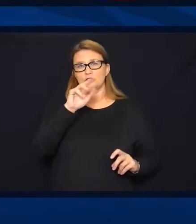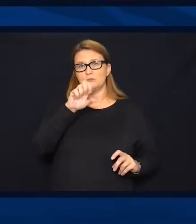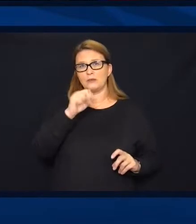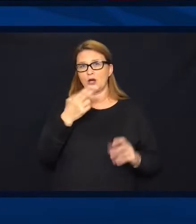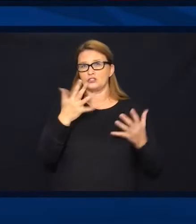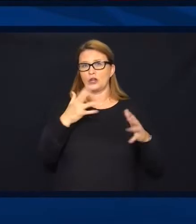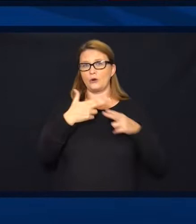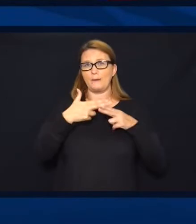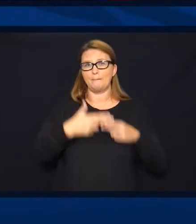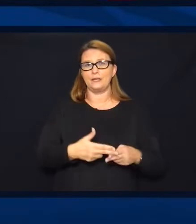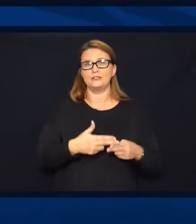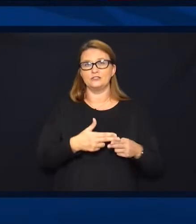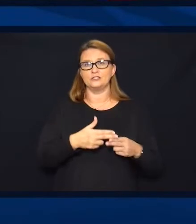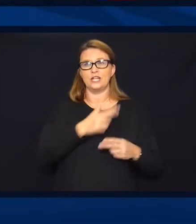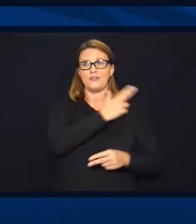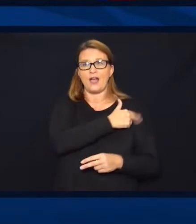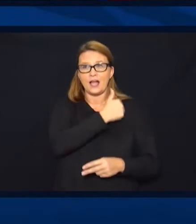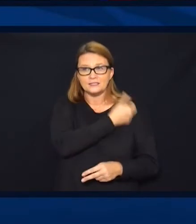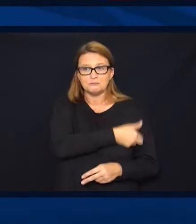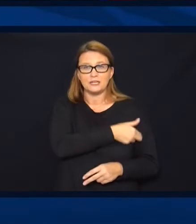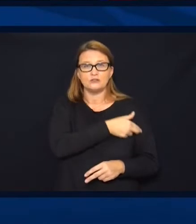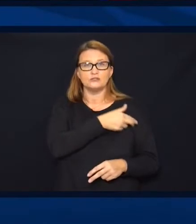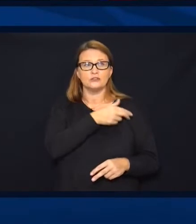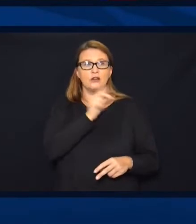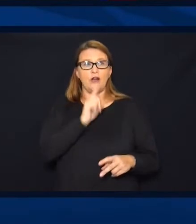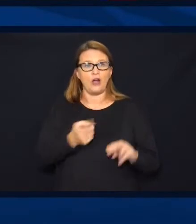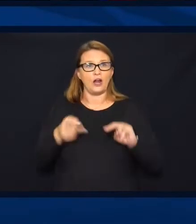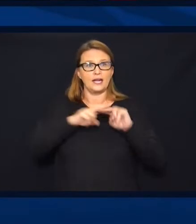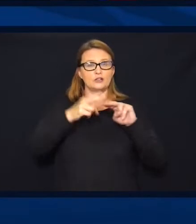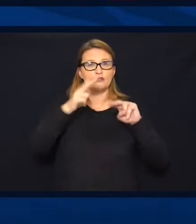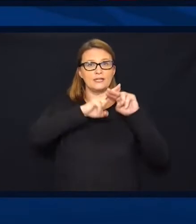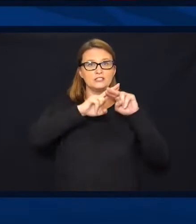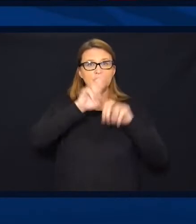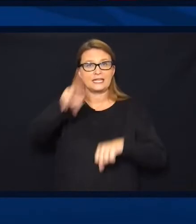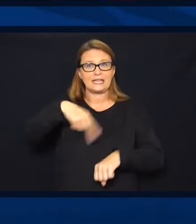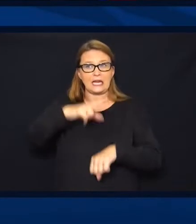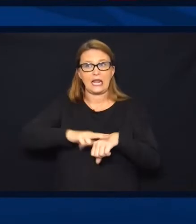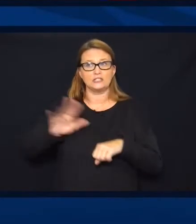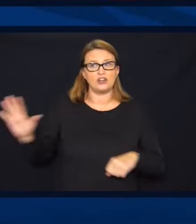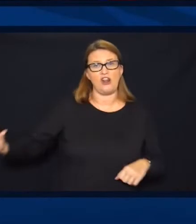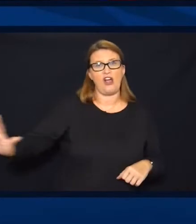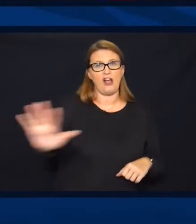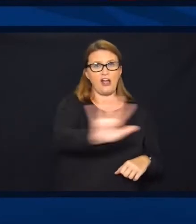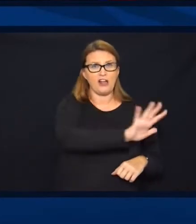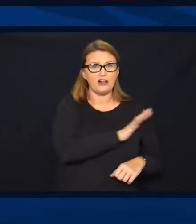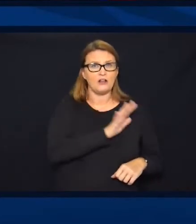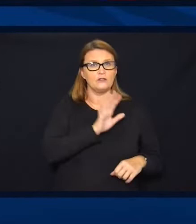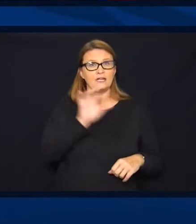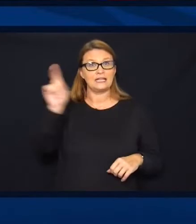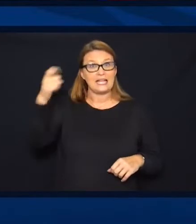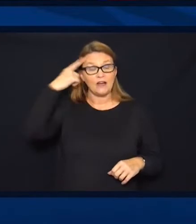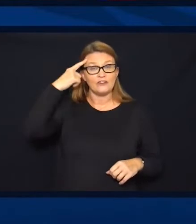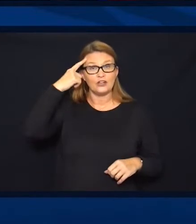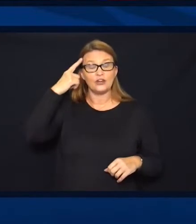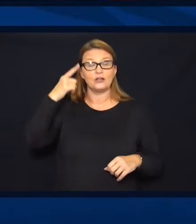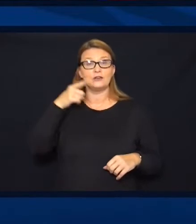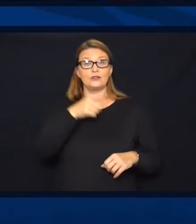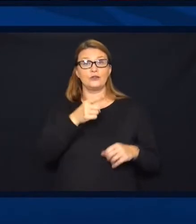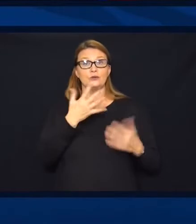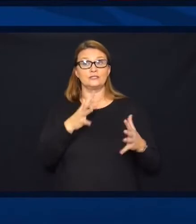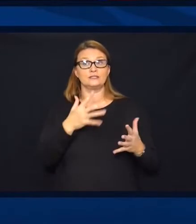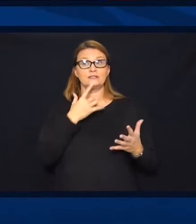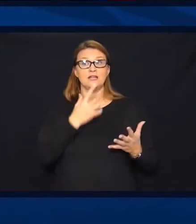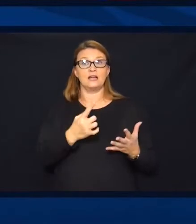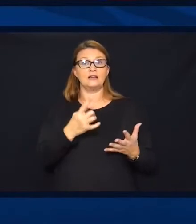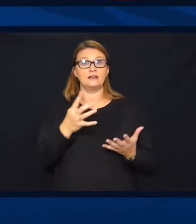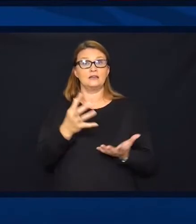mentioned, those hospitalizations are increasing nationwide. Governor Justice, you mentioned that you receive